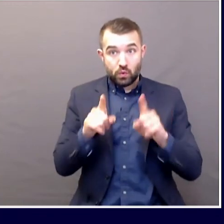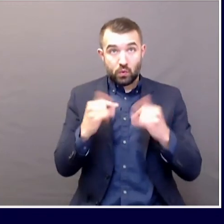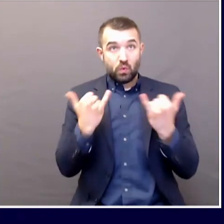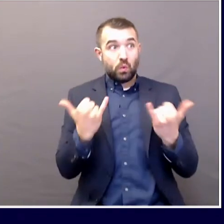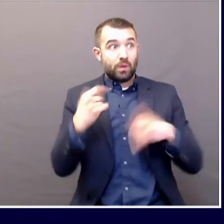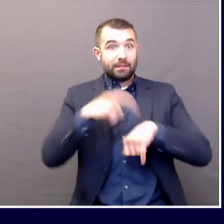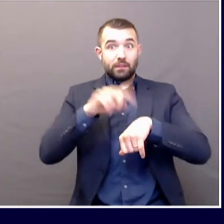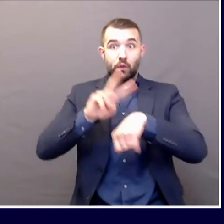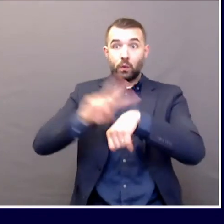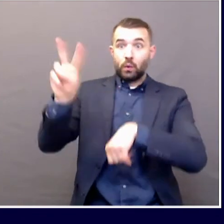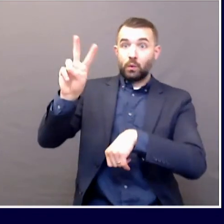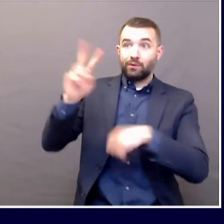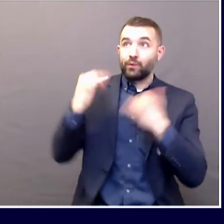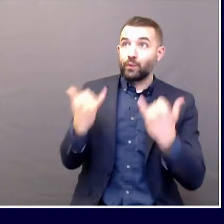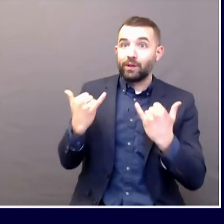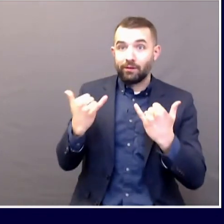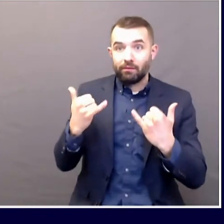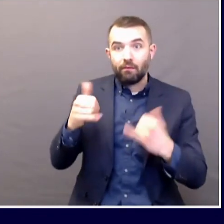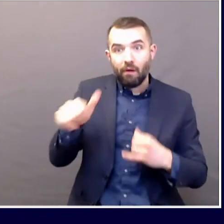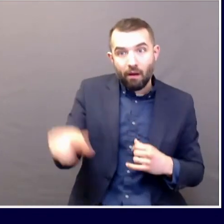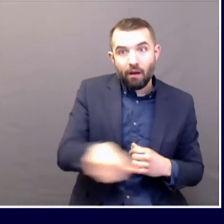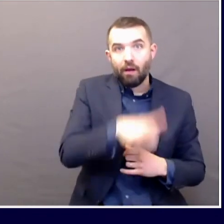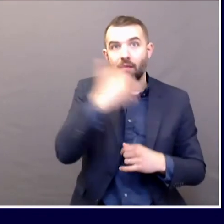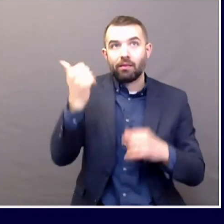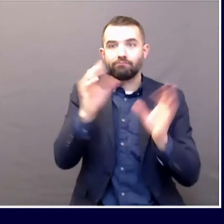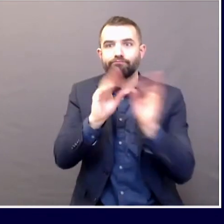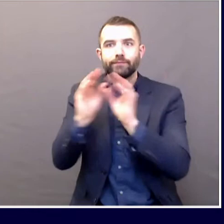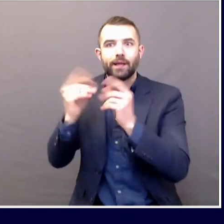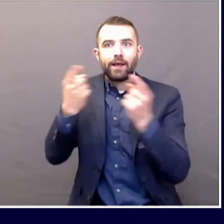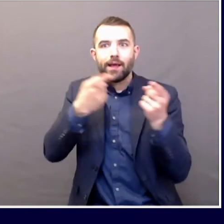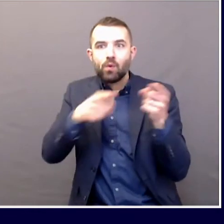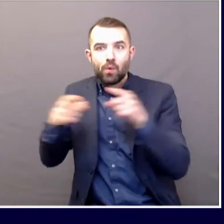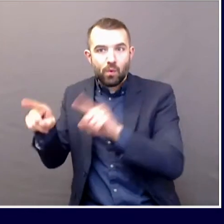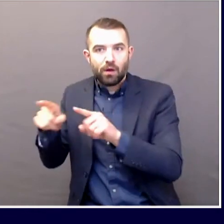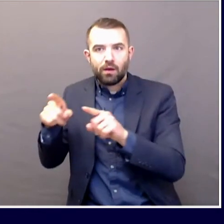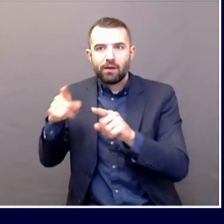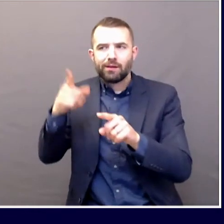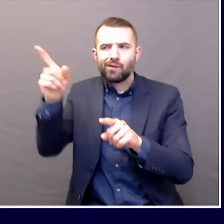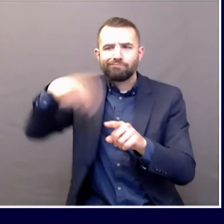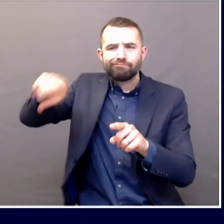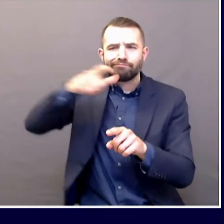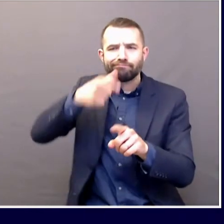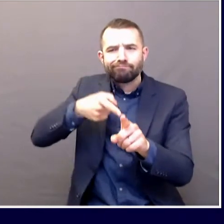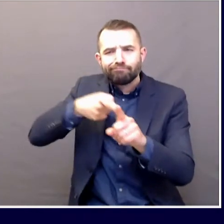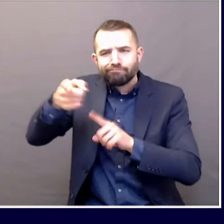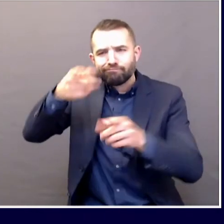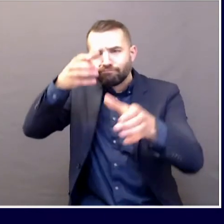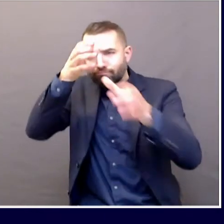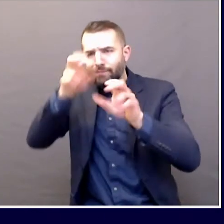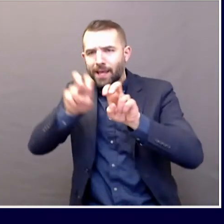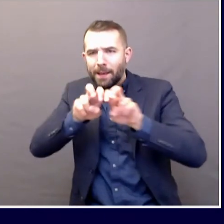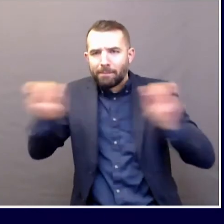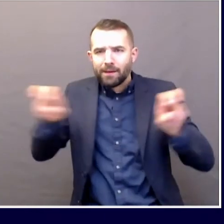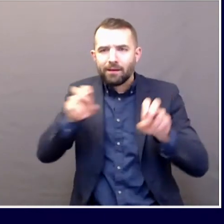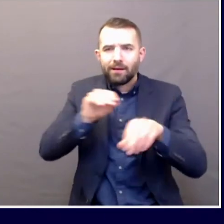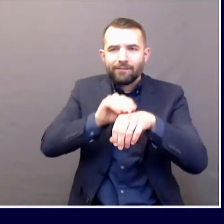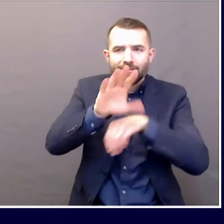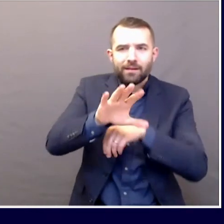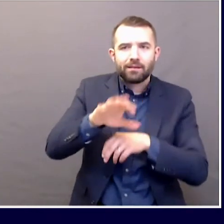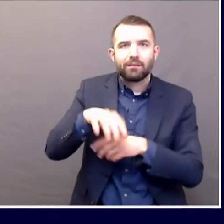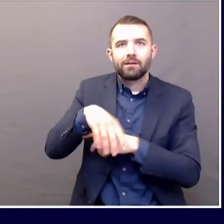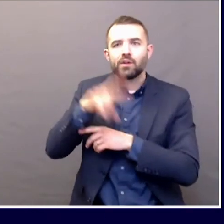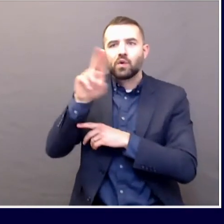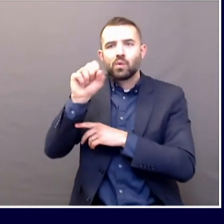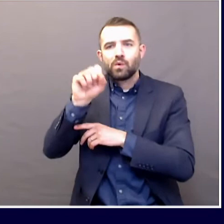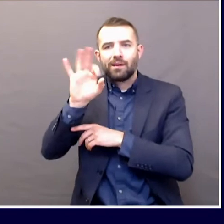of independent scientists who advise the US FDA, who are also meeting to discuss the data surrounding